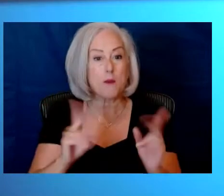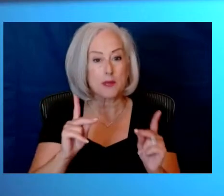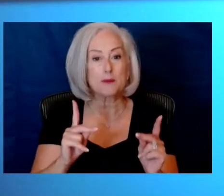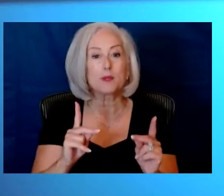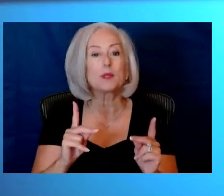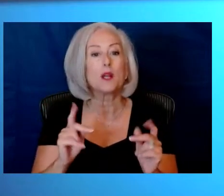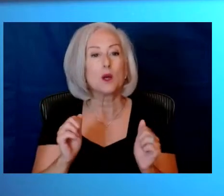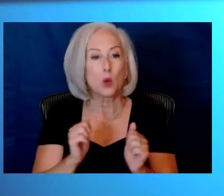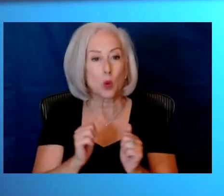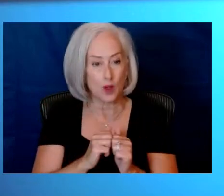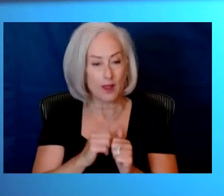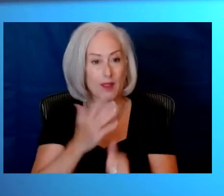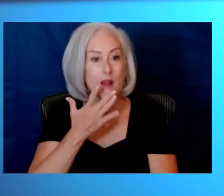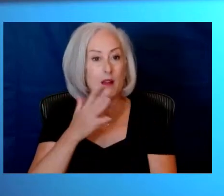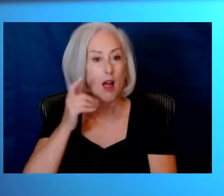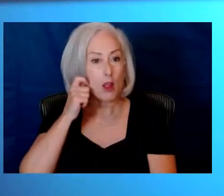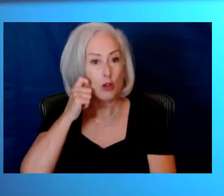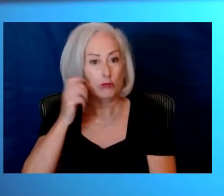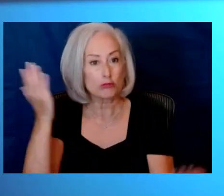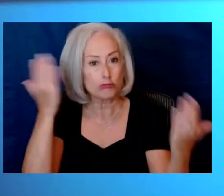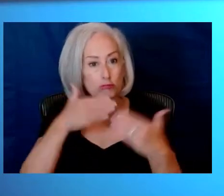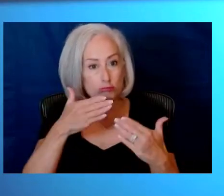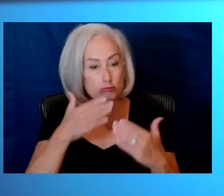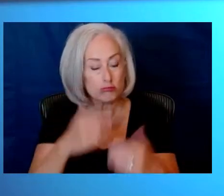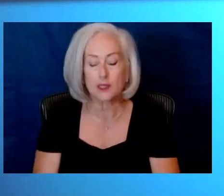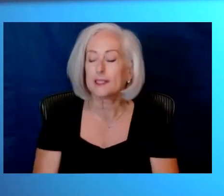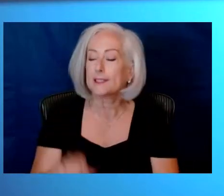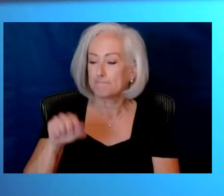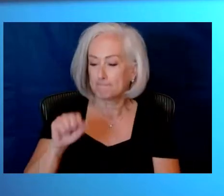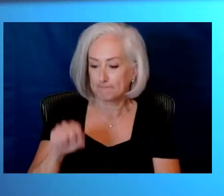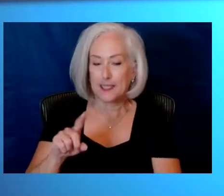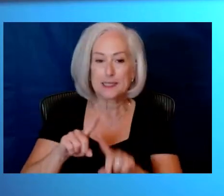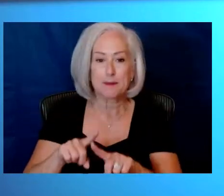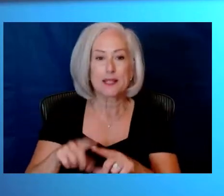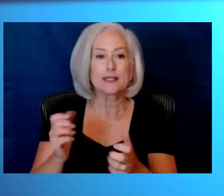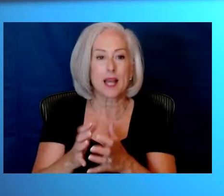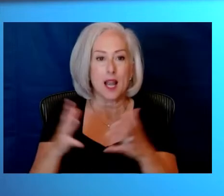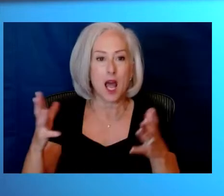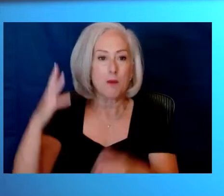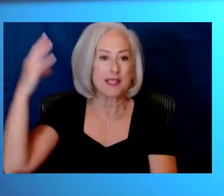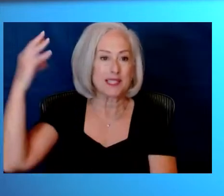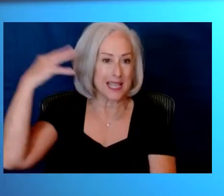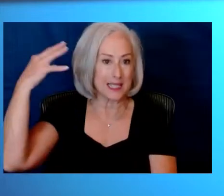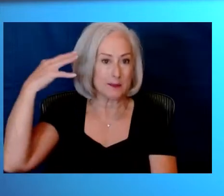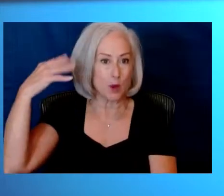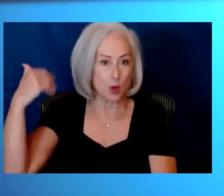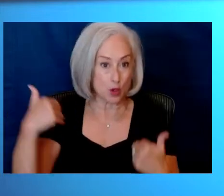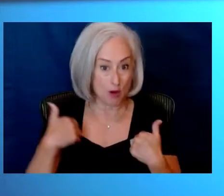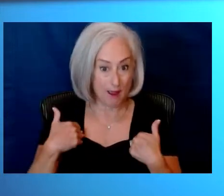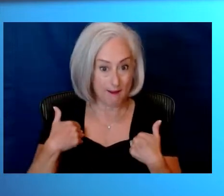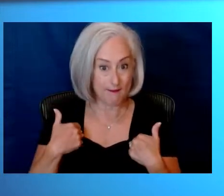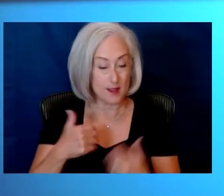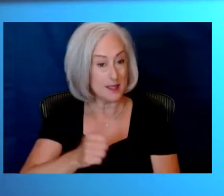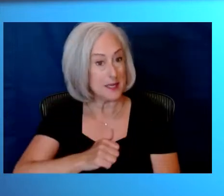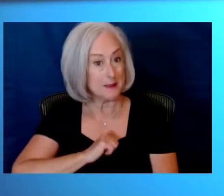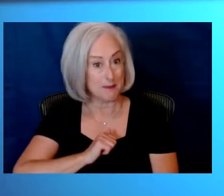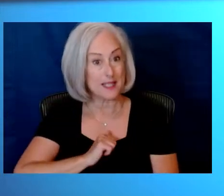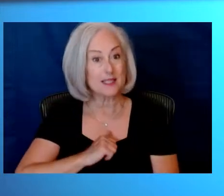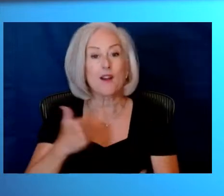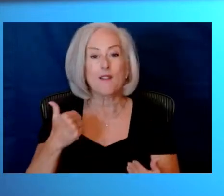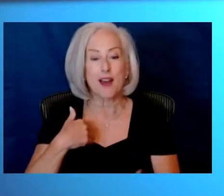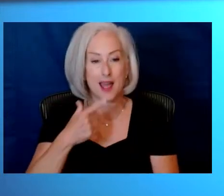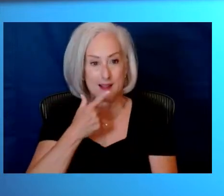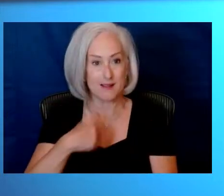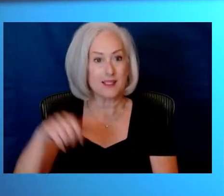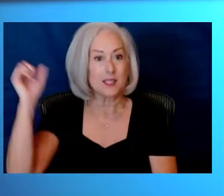it eventually depends on how much exposure someone has. So I myself have had sunburn, so